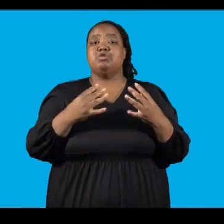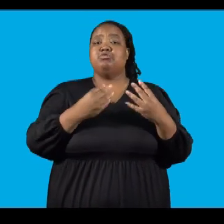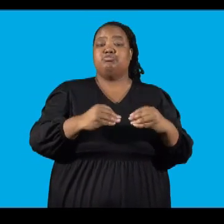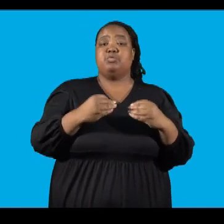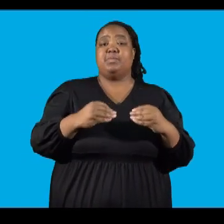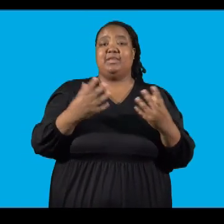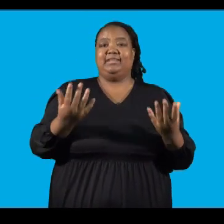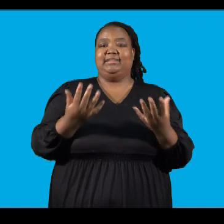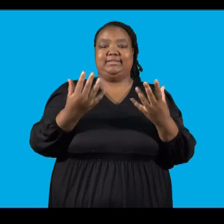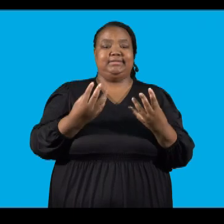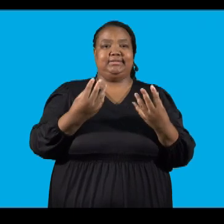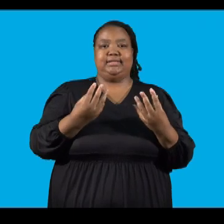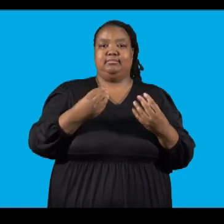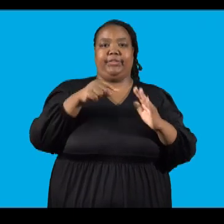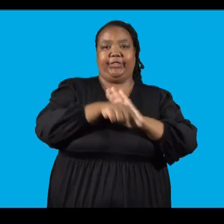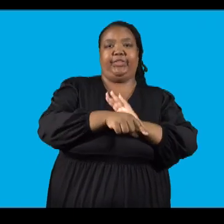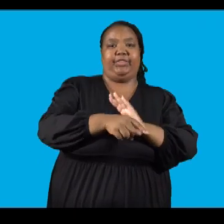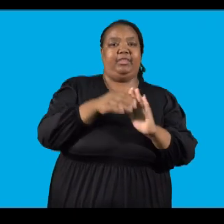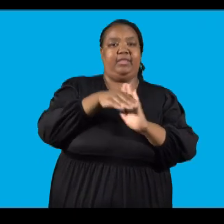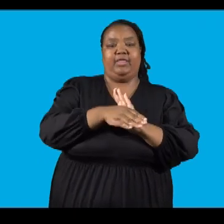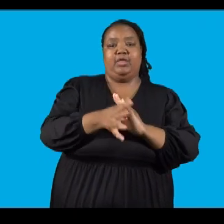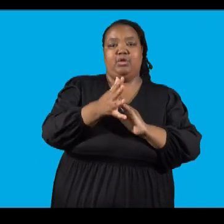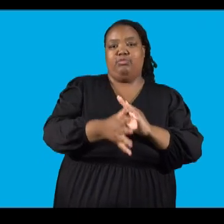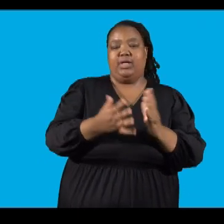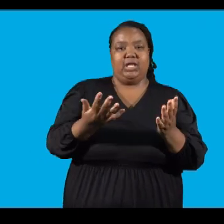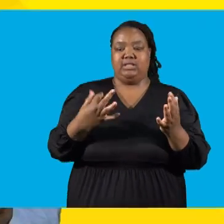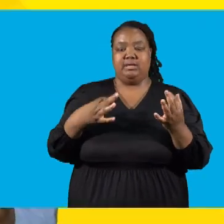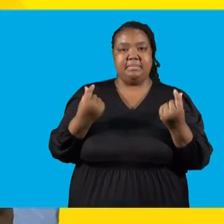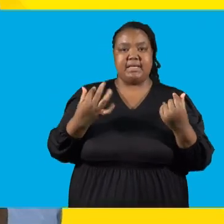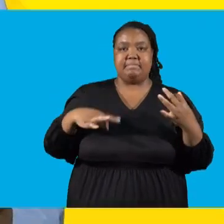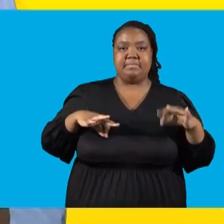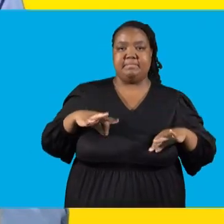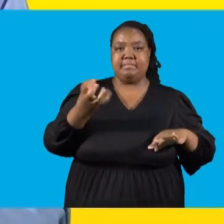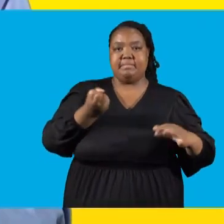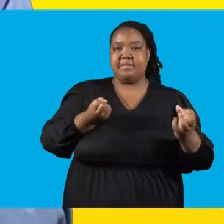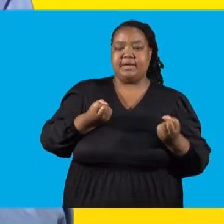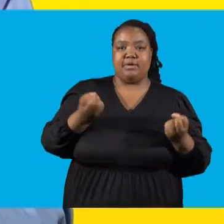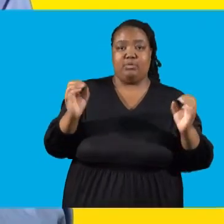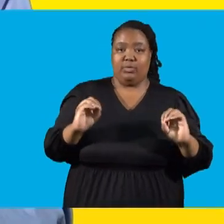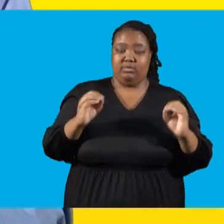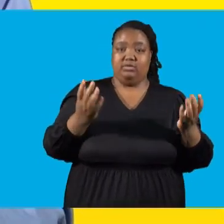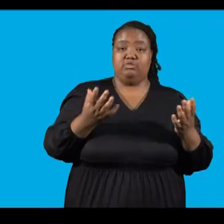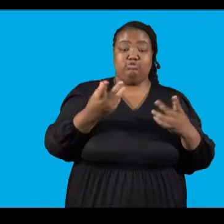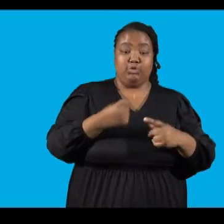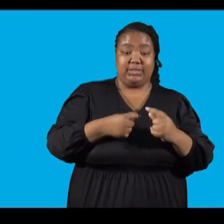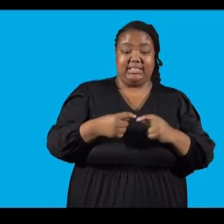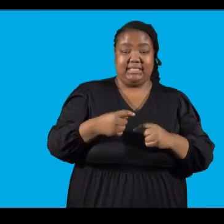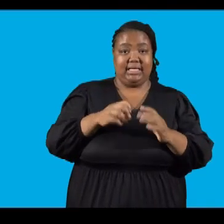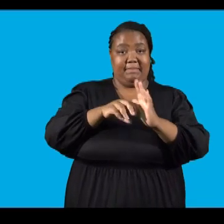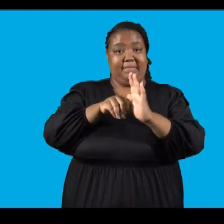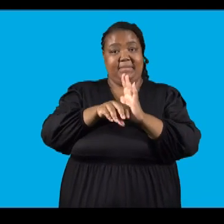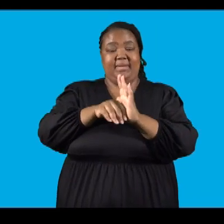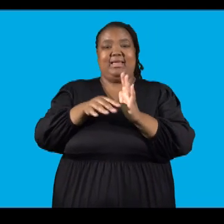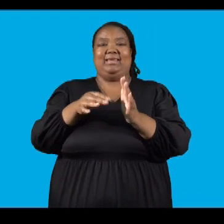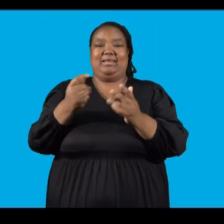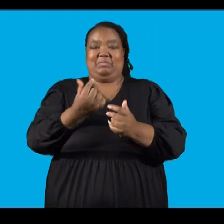doing, the firm will be taking itself out of the market. So there's no incentive to increase the price, but to